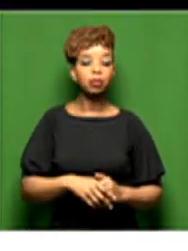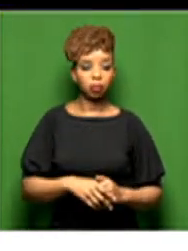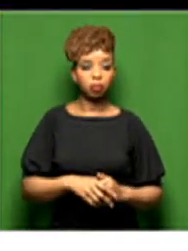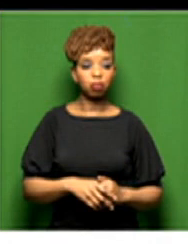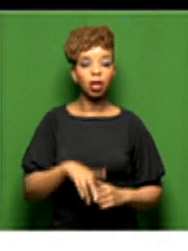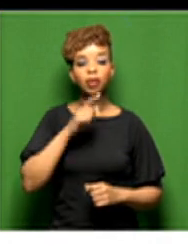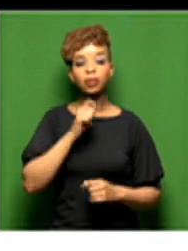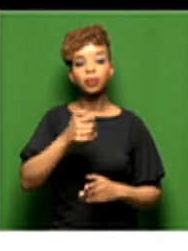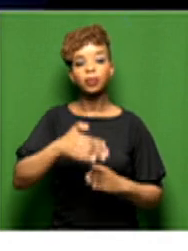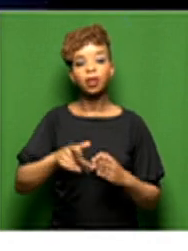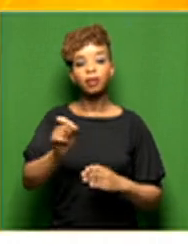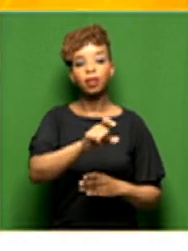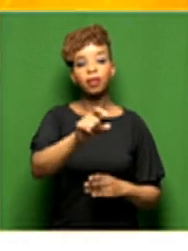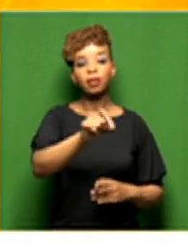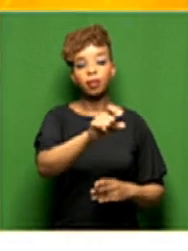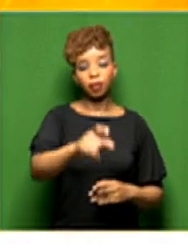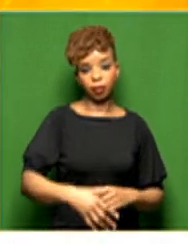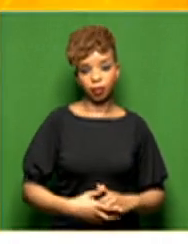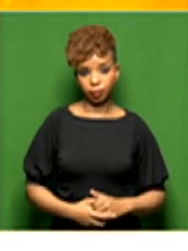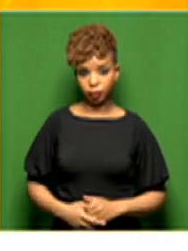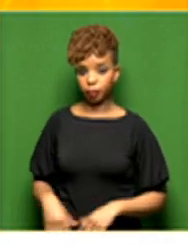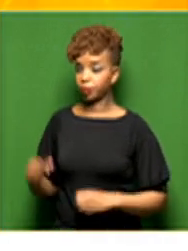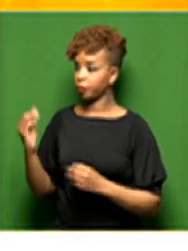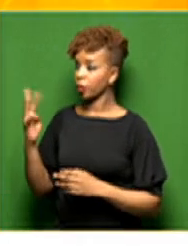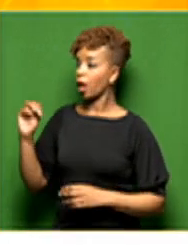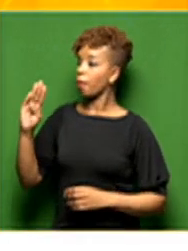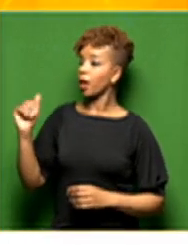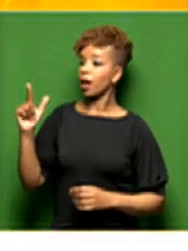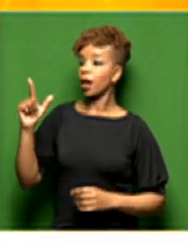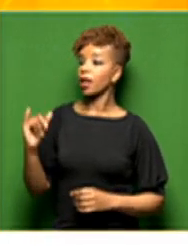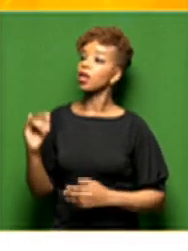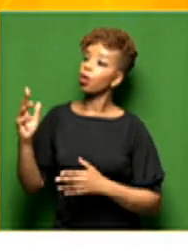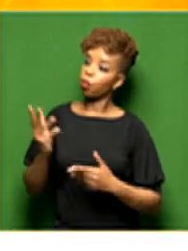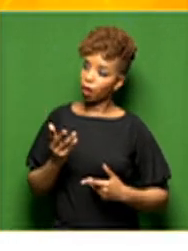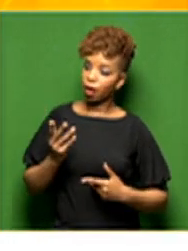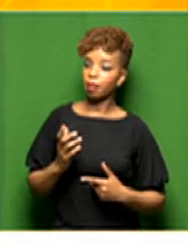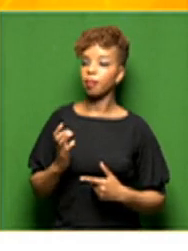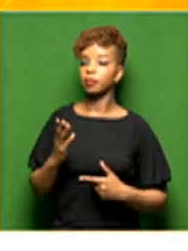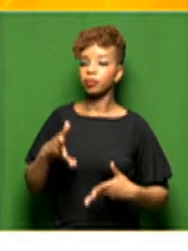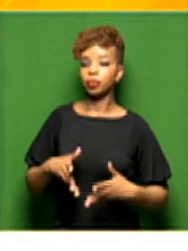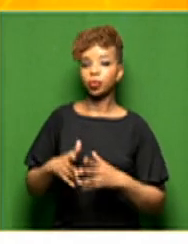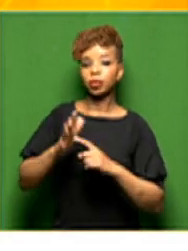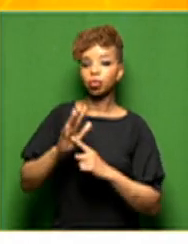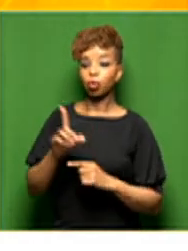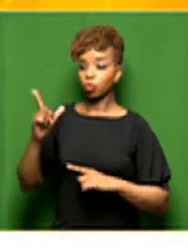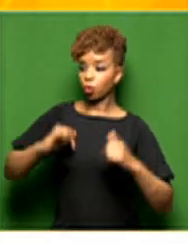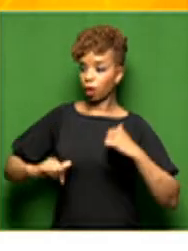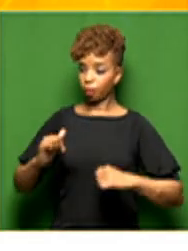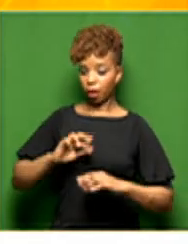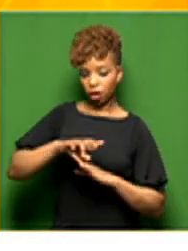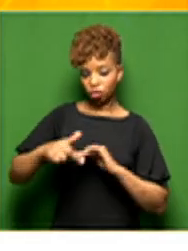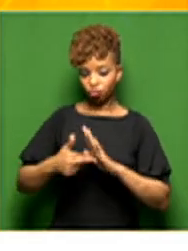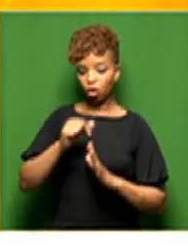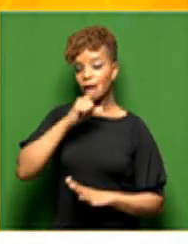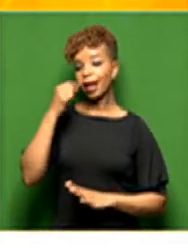him. Okay. Now, Mbali, welcome to the show. Let me also bring you in this conversation. You play the role of Linda in the film. Take us